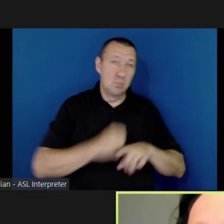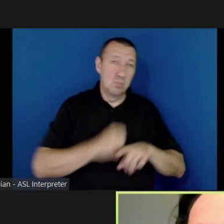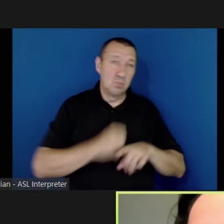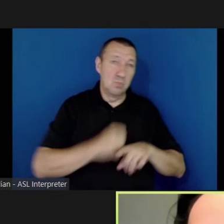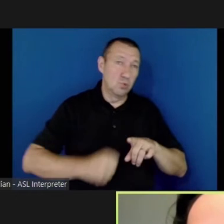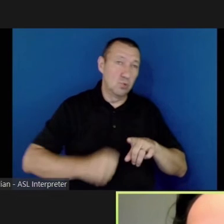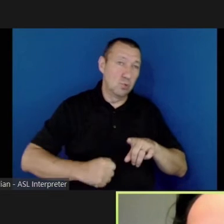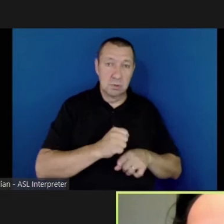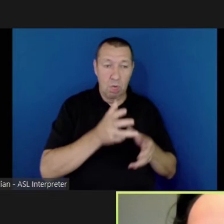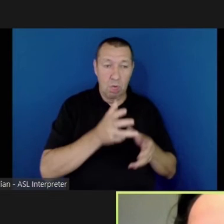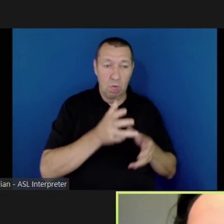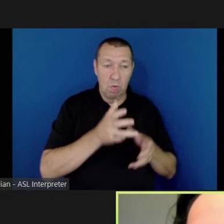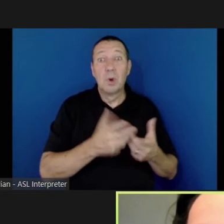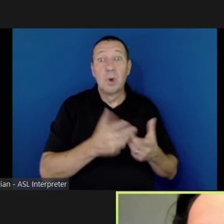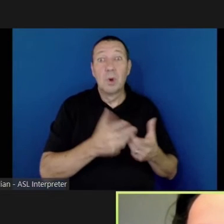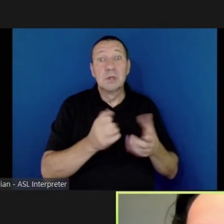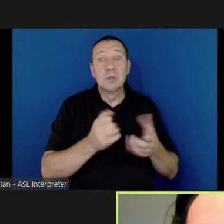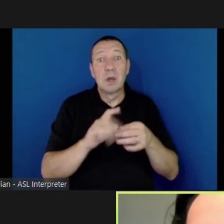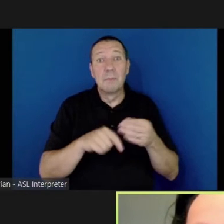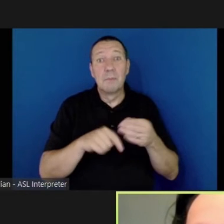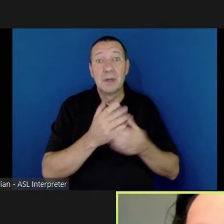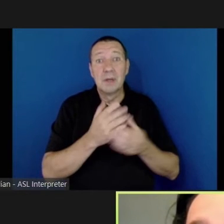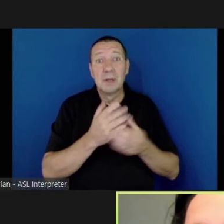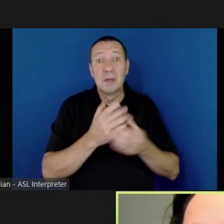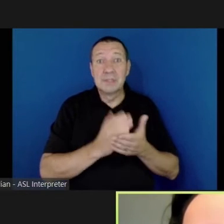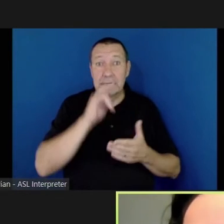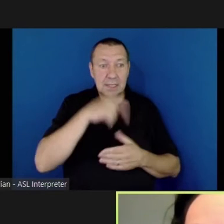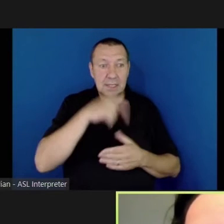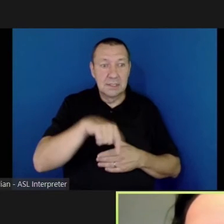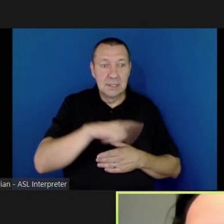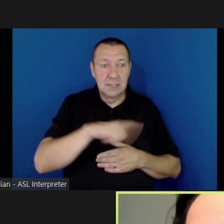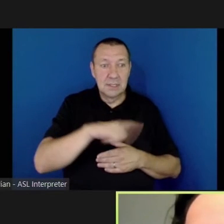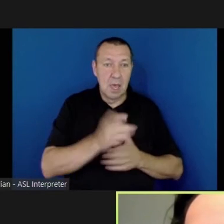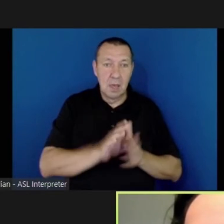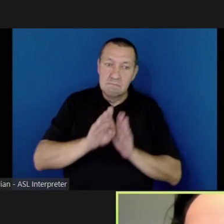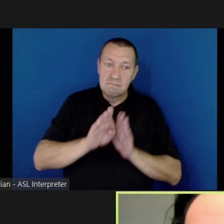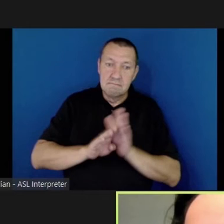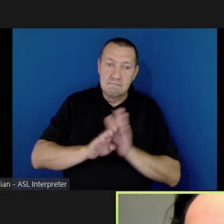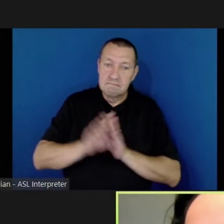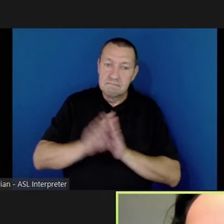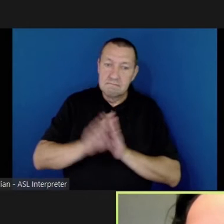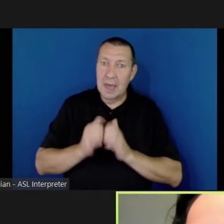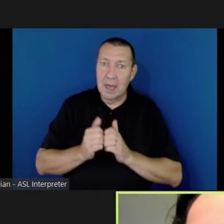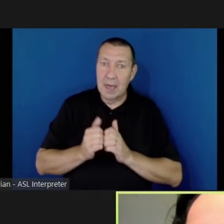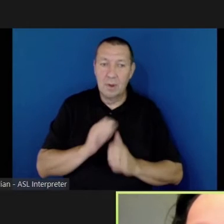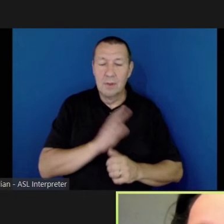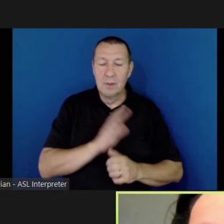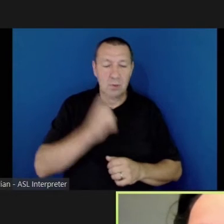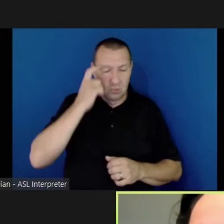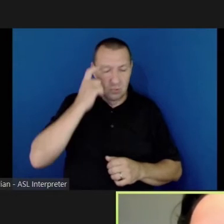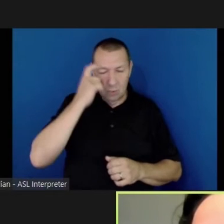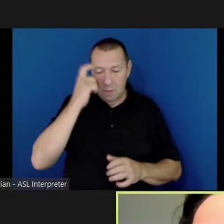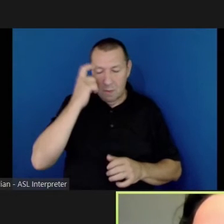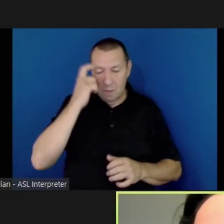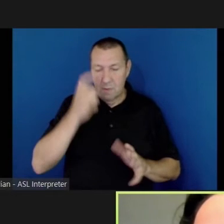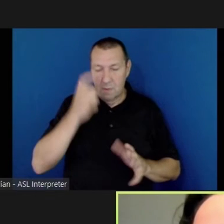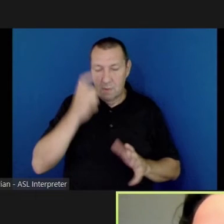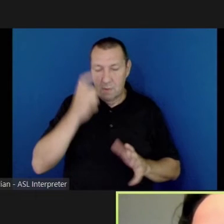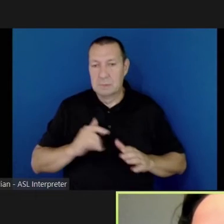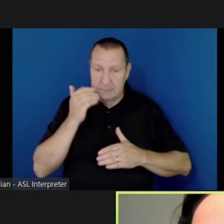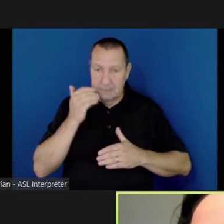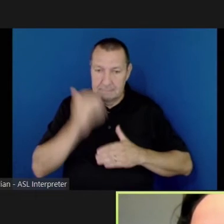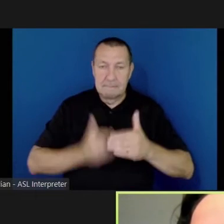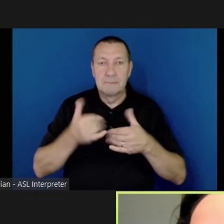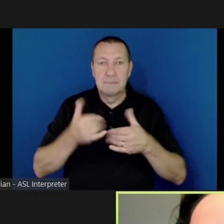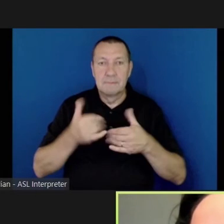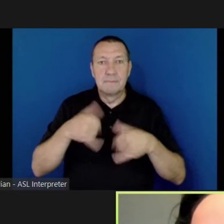the amazing things that kids can accomplish despite the trauma that they've been through. One of the most amazing